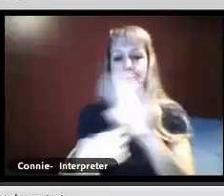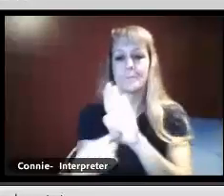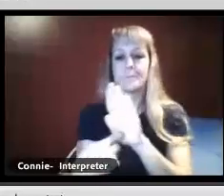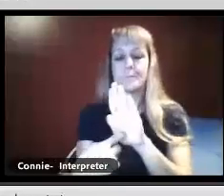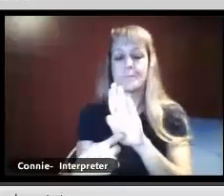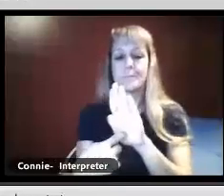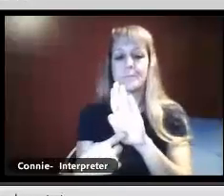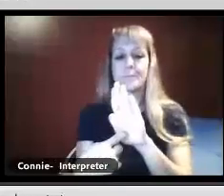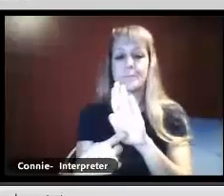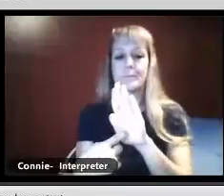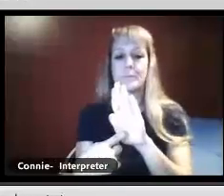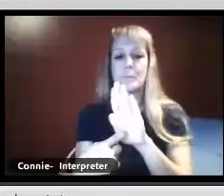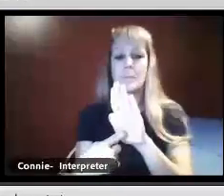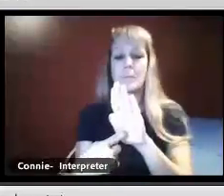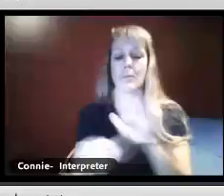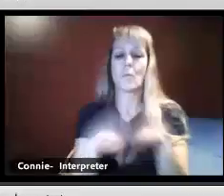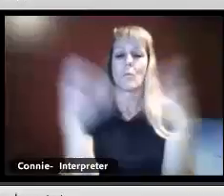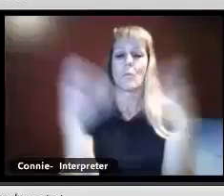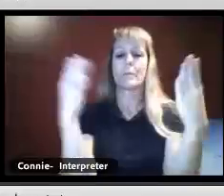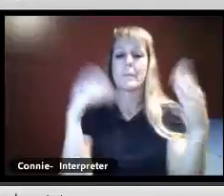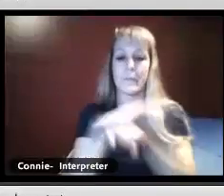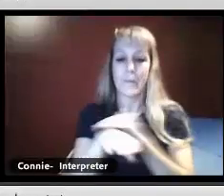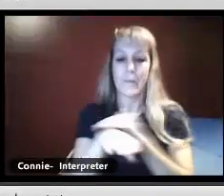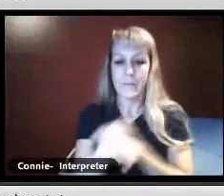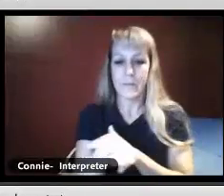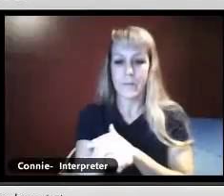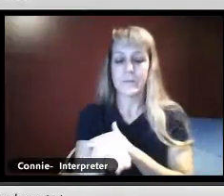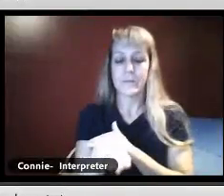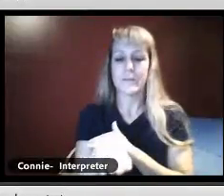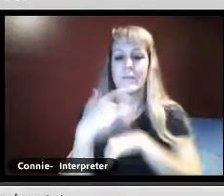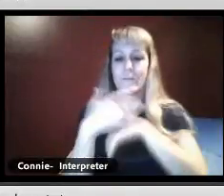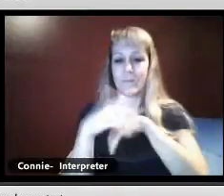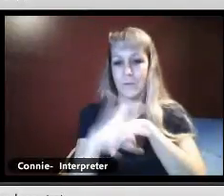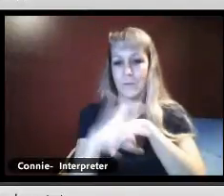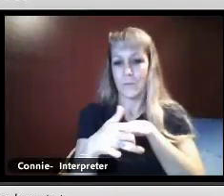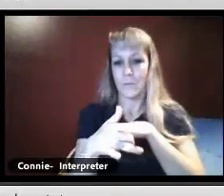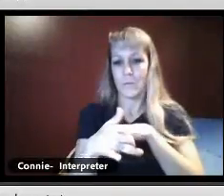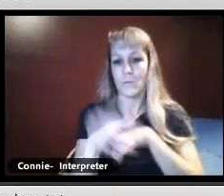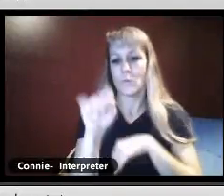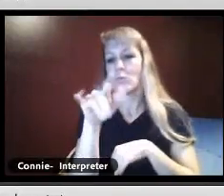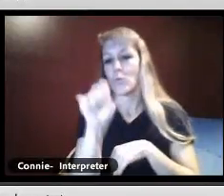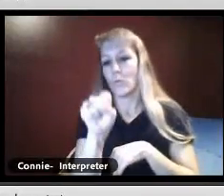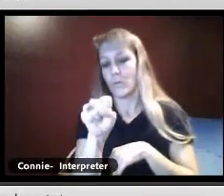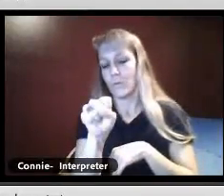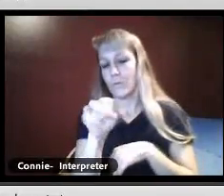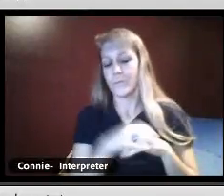number of open access, freely available network tools for your consideration.